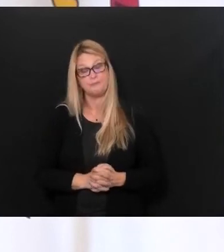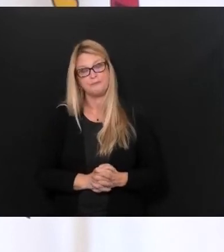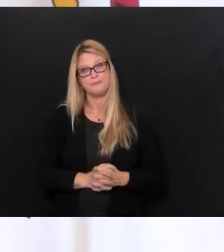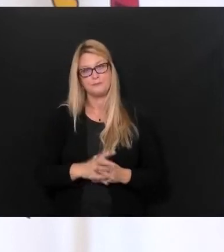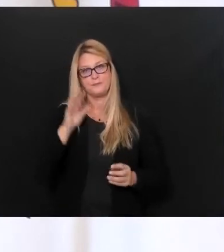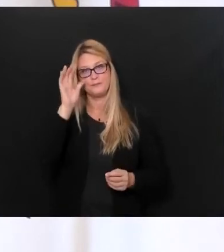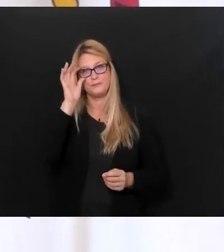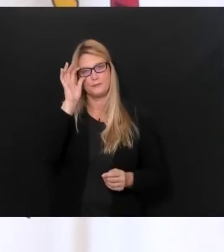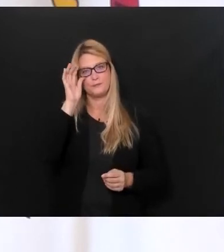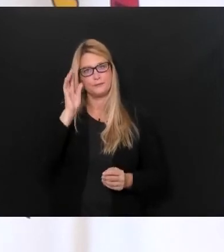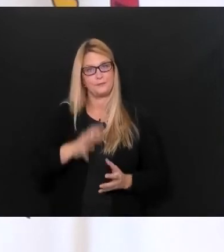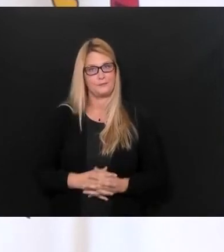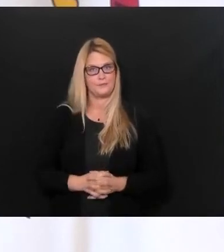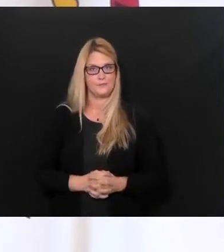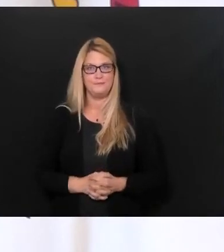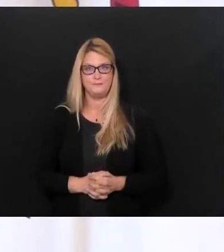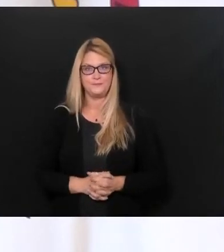anything.